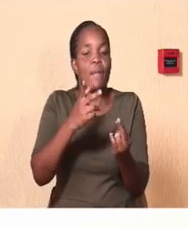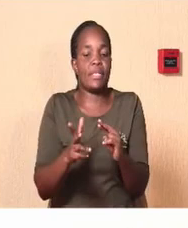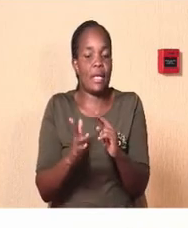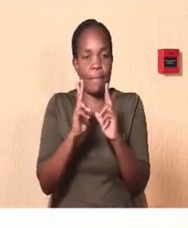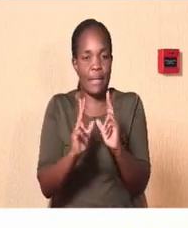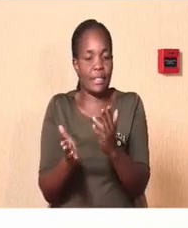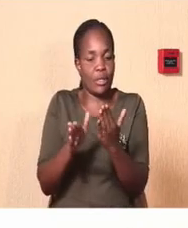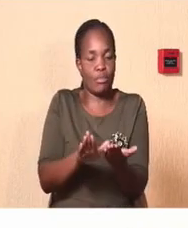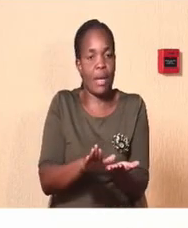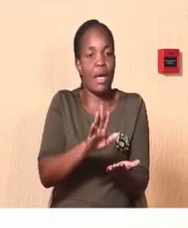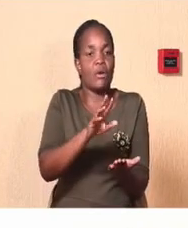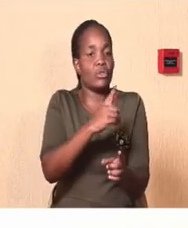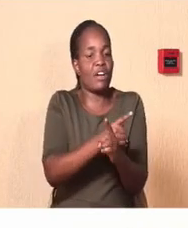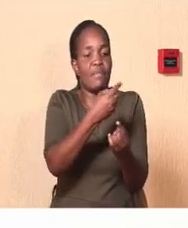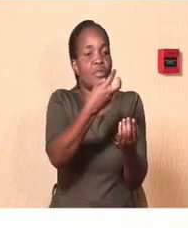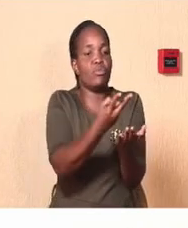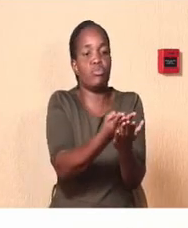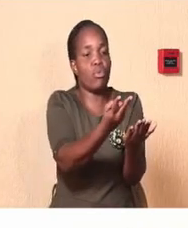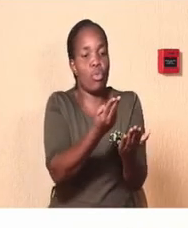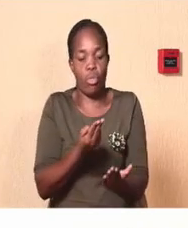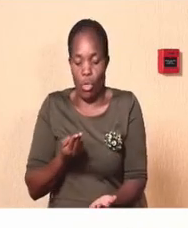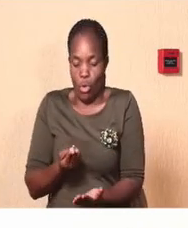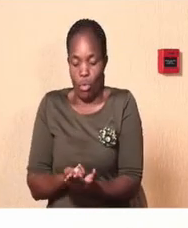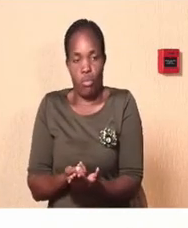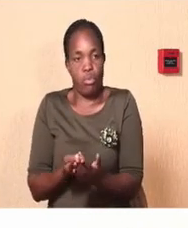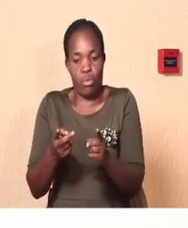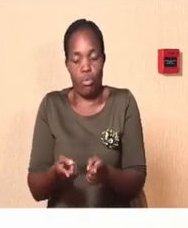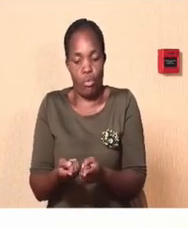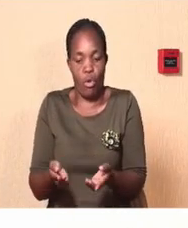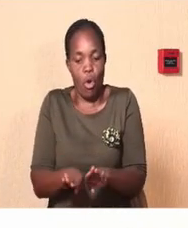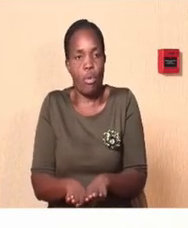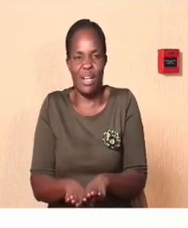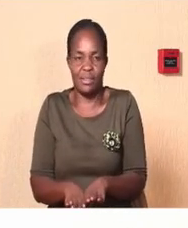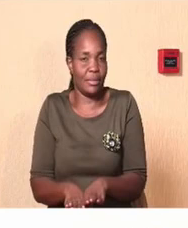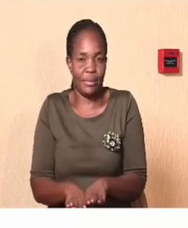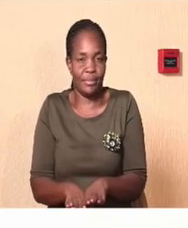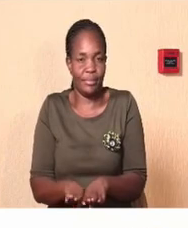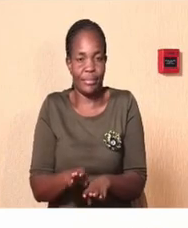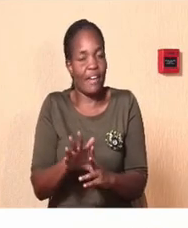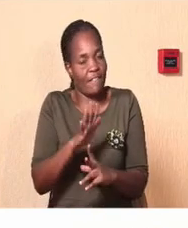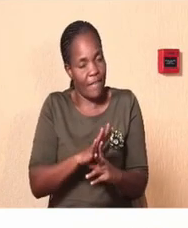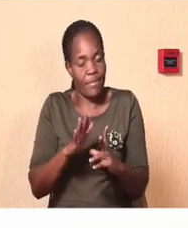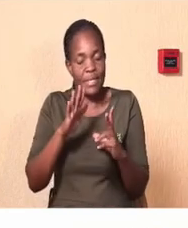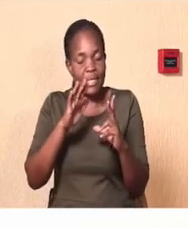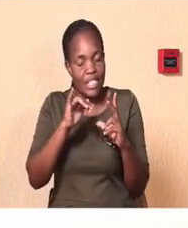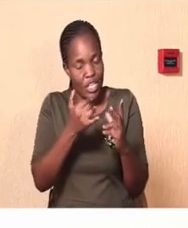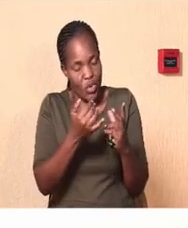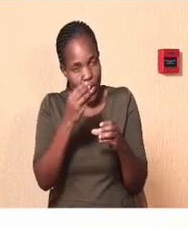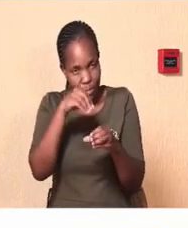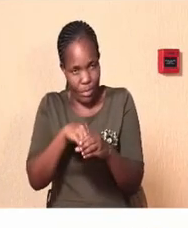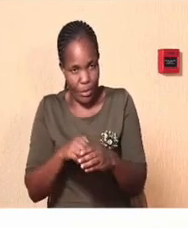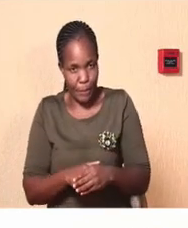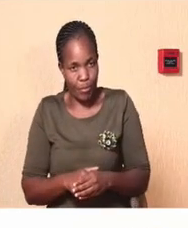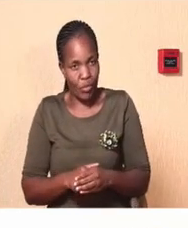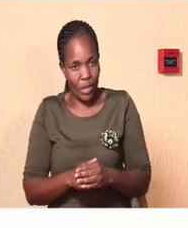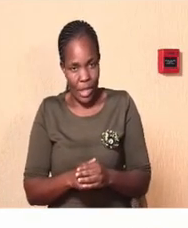it, but the family, of course, will be consulted. And the reason why any COVID-related death would